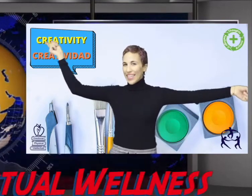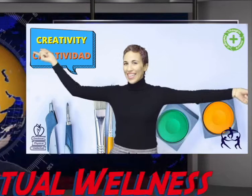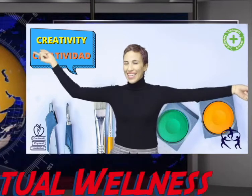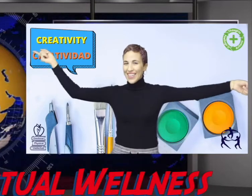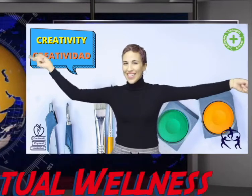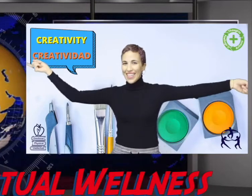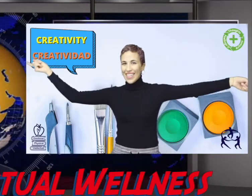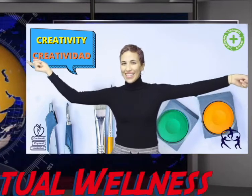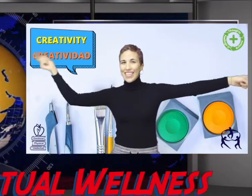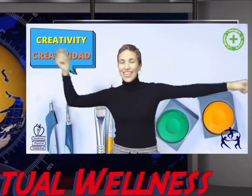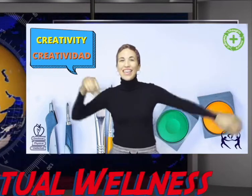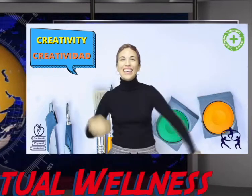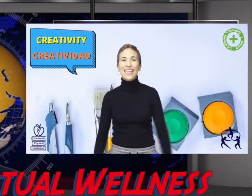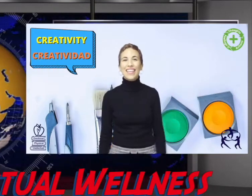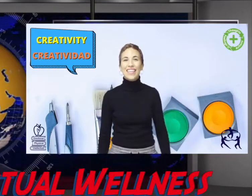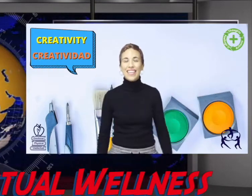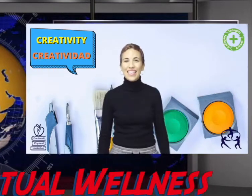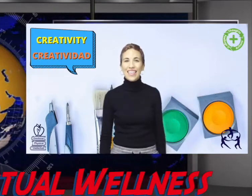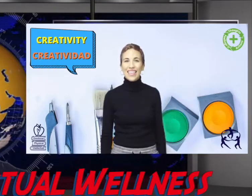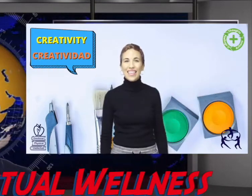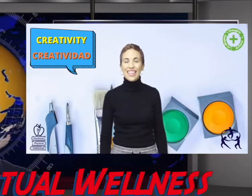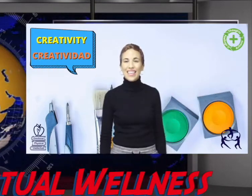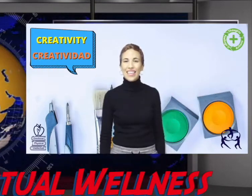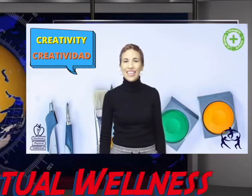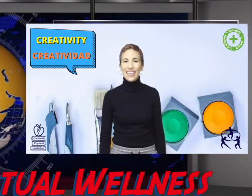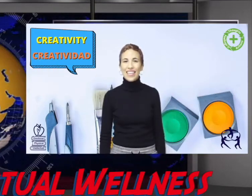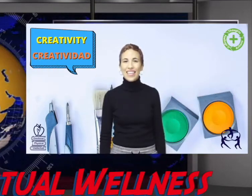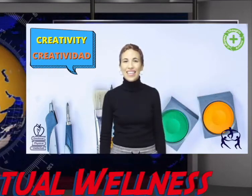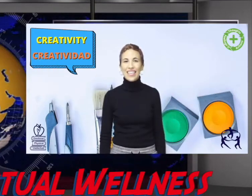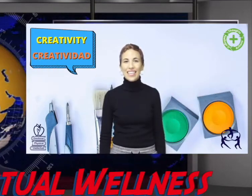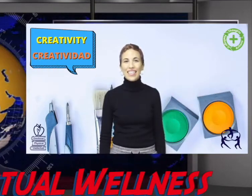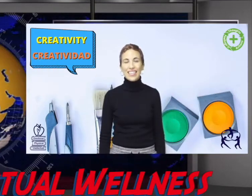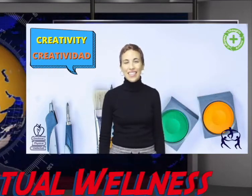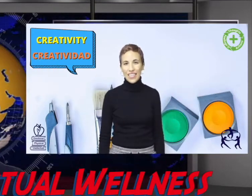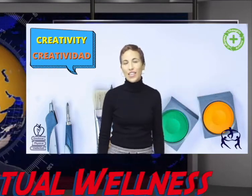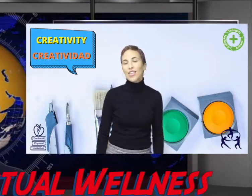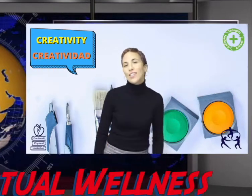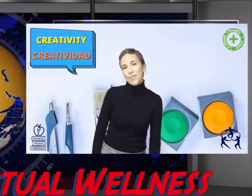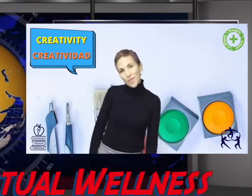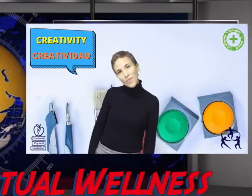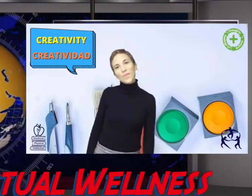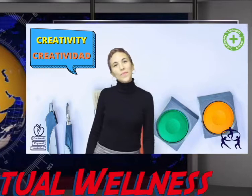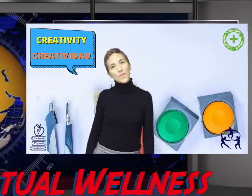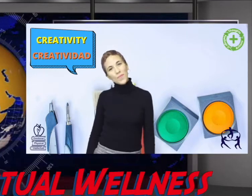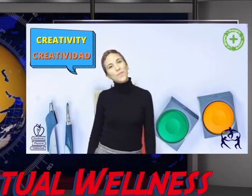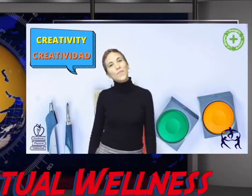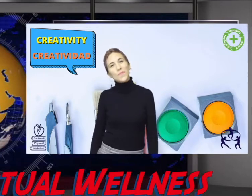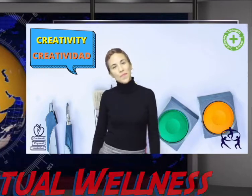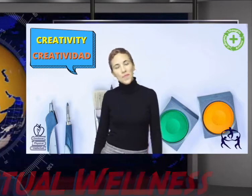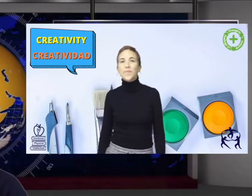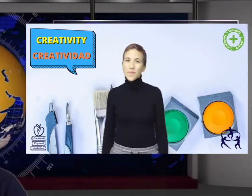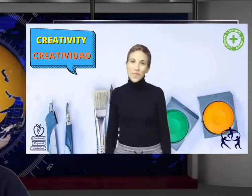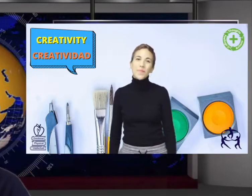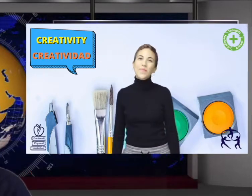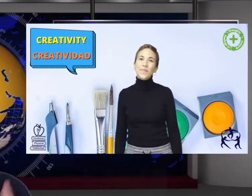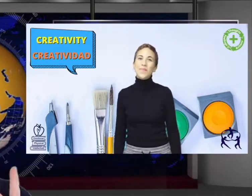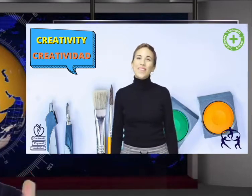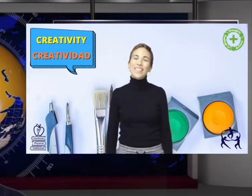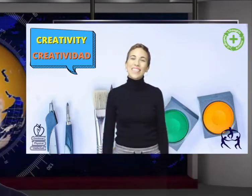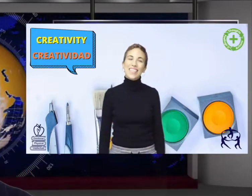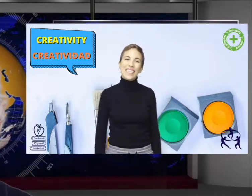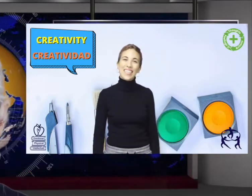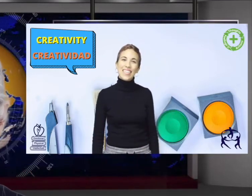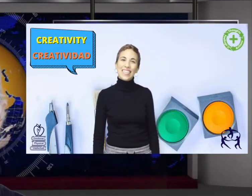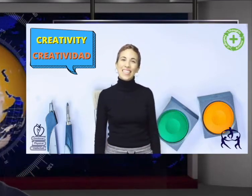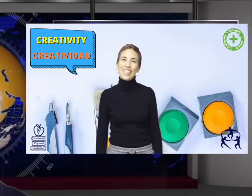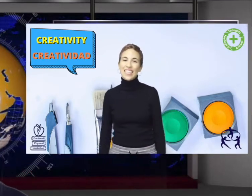Intellectual wellness. And that means thoughts and actions that are good and healthy for our brains. And I want